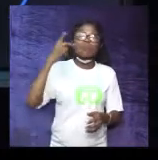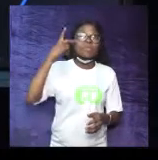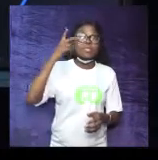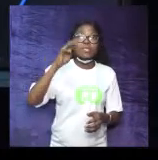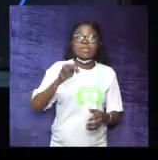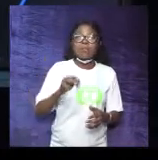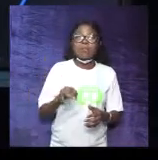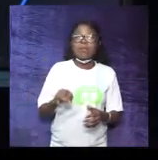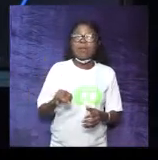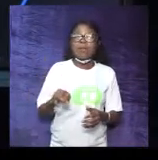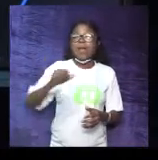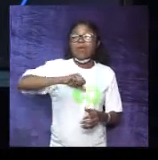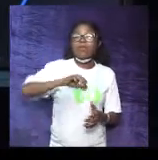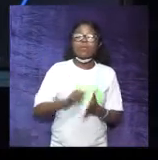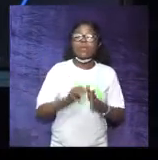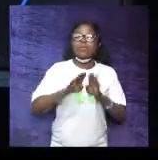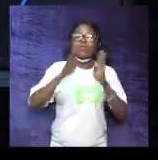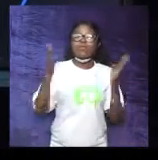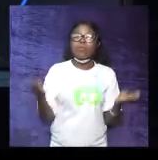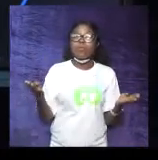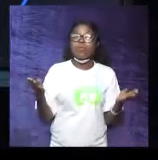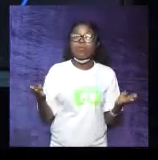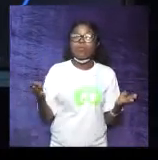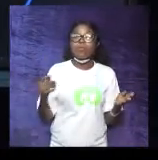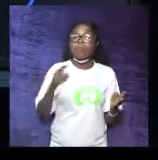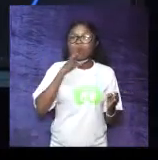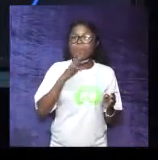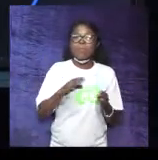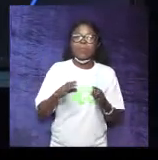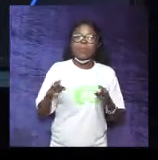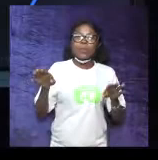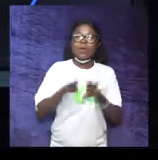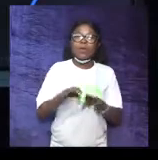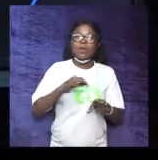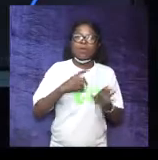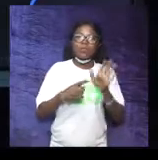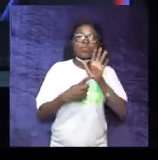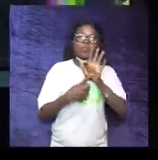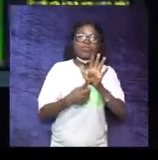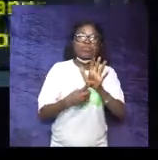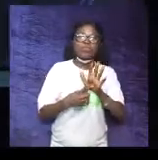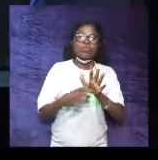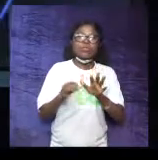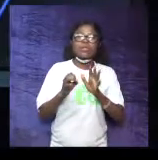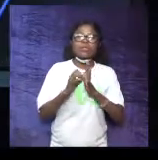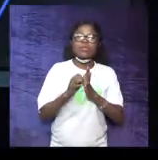angles that open, the one alternate to it will be closed. I will show you an example.